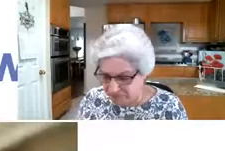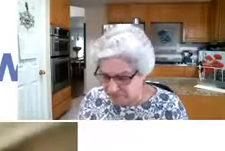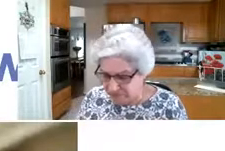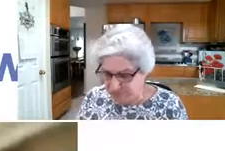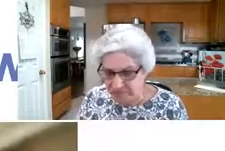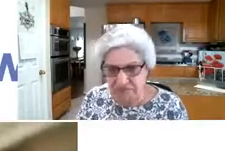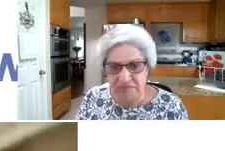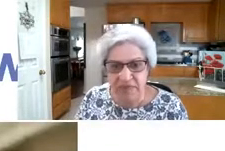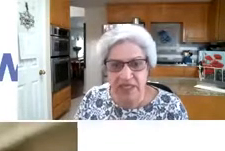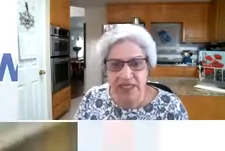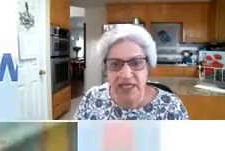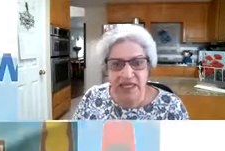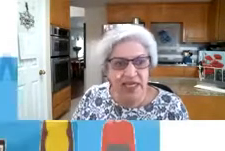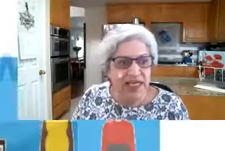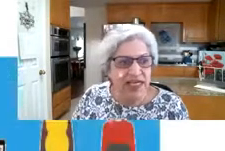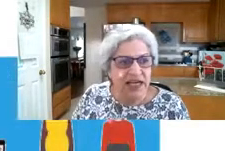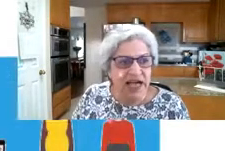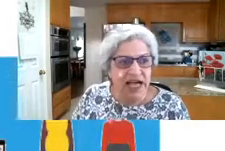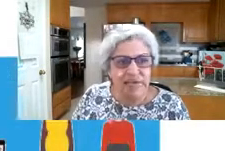work.